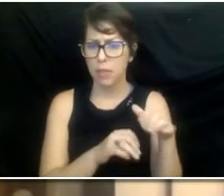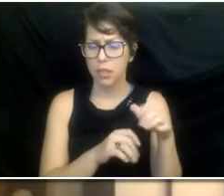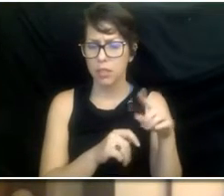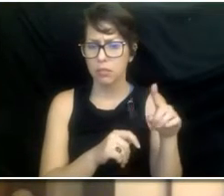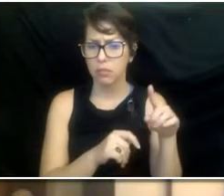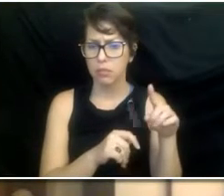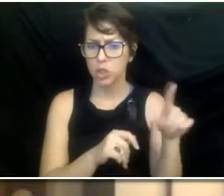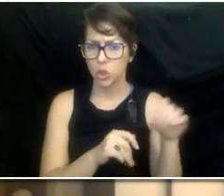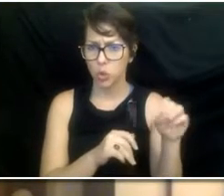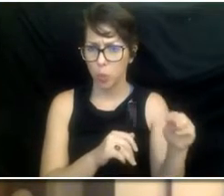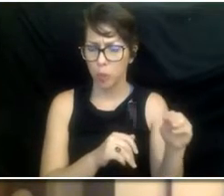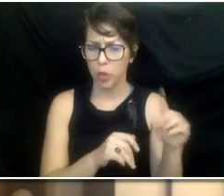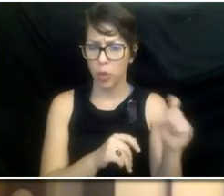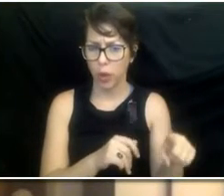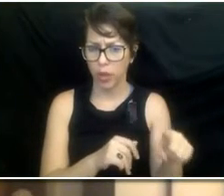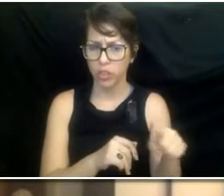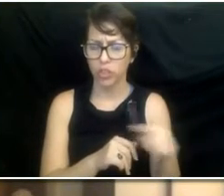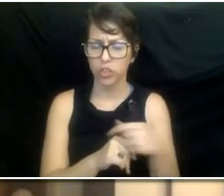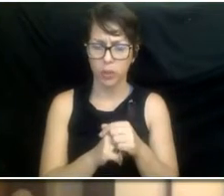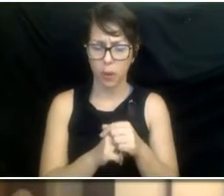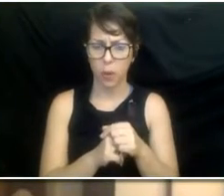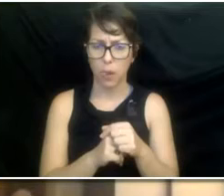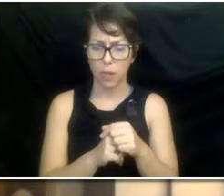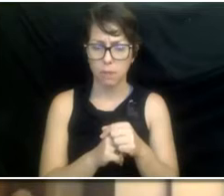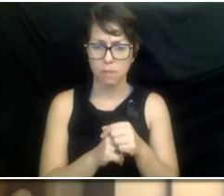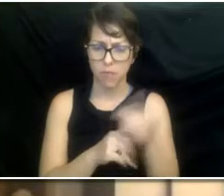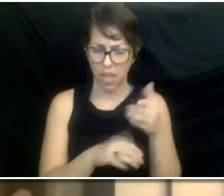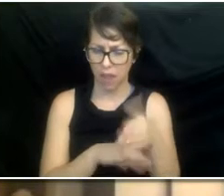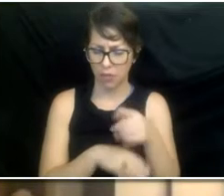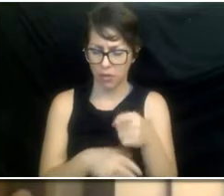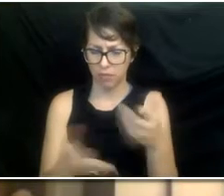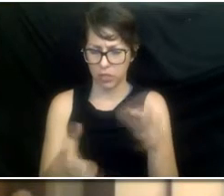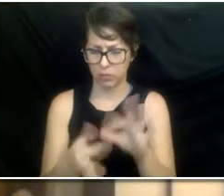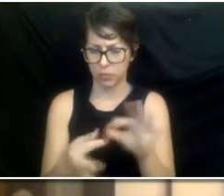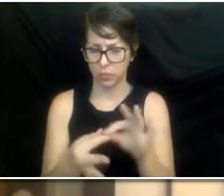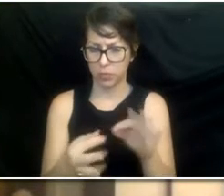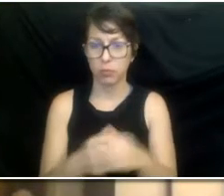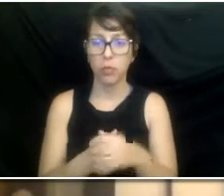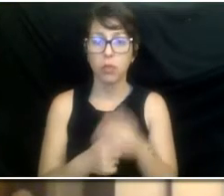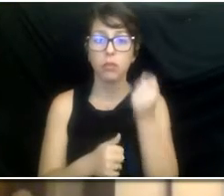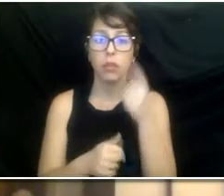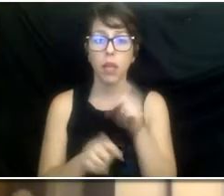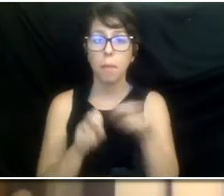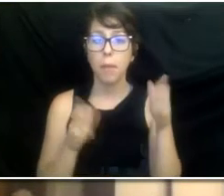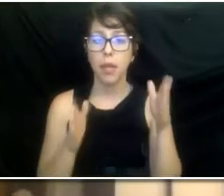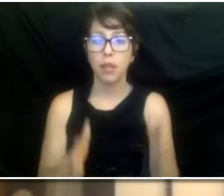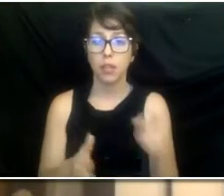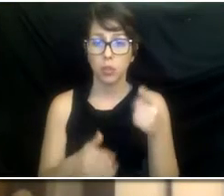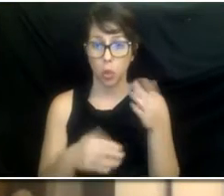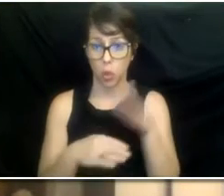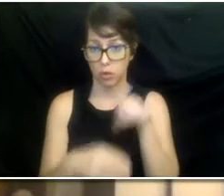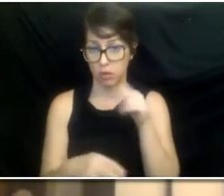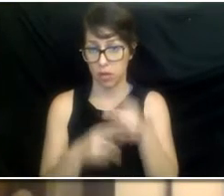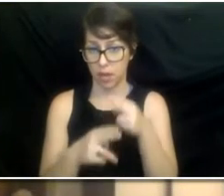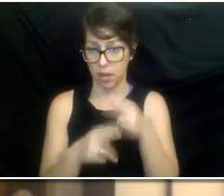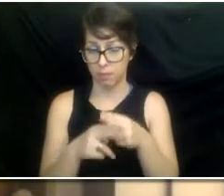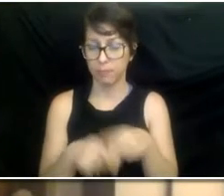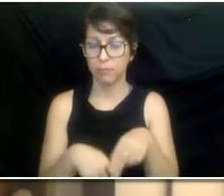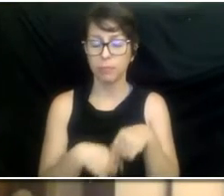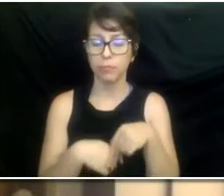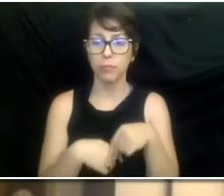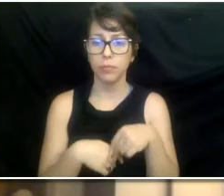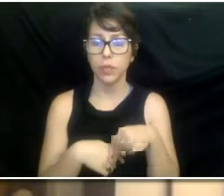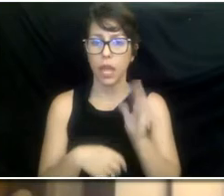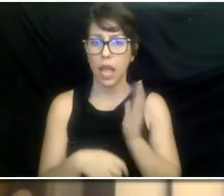today we will be using a three minute clock for Testimony please wait for the sergeant at- arms to announce that you may begin before delivering